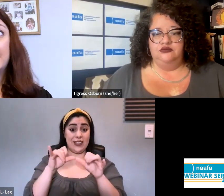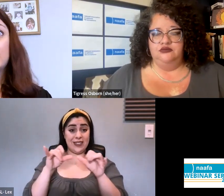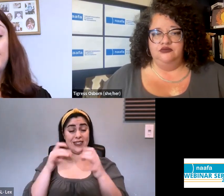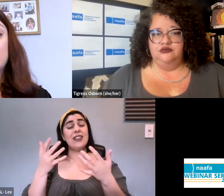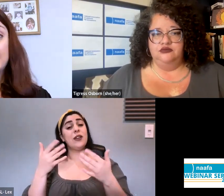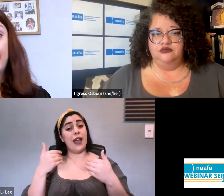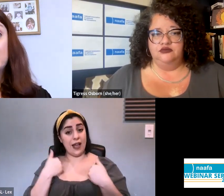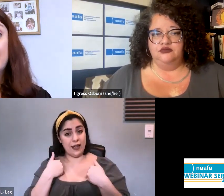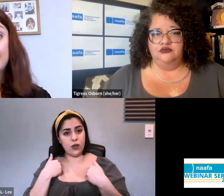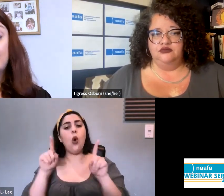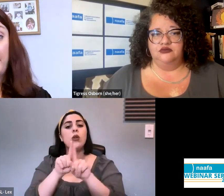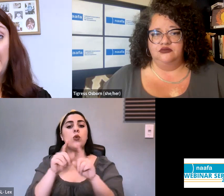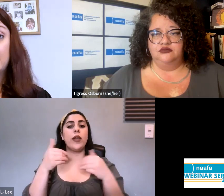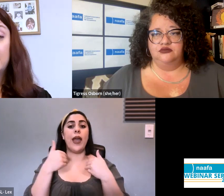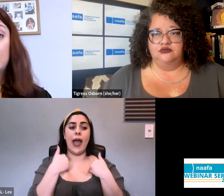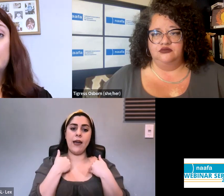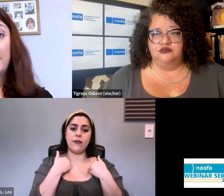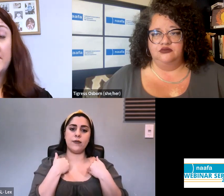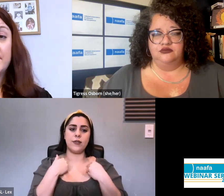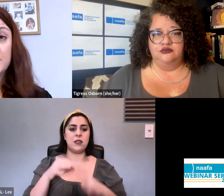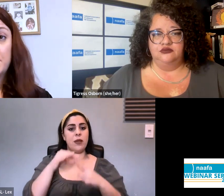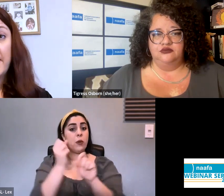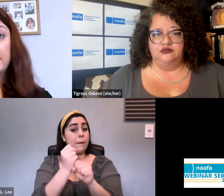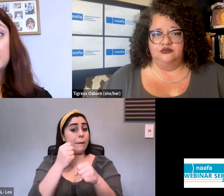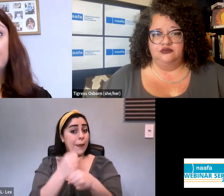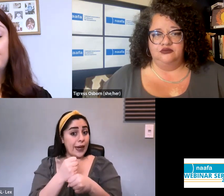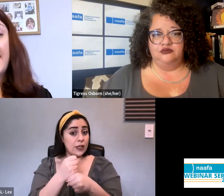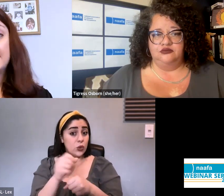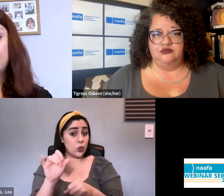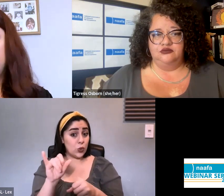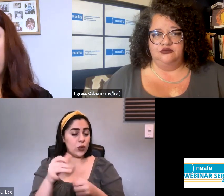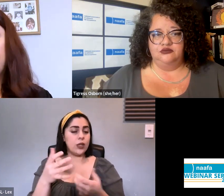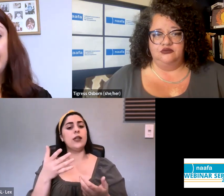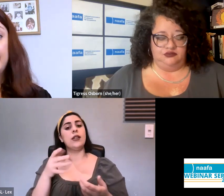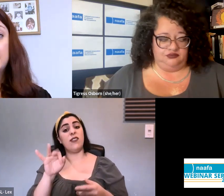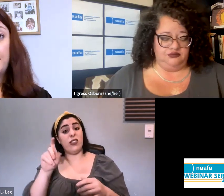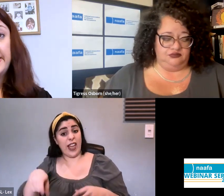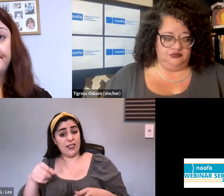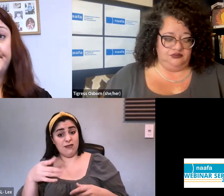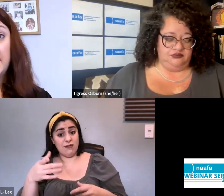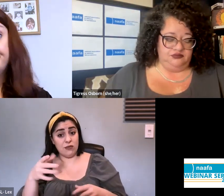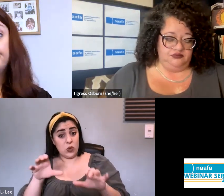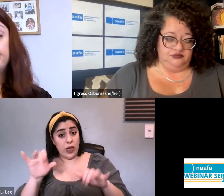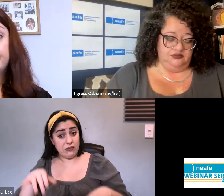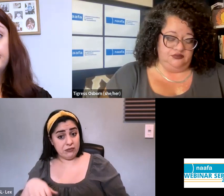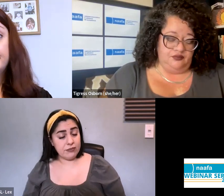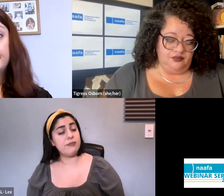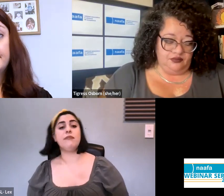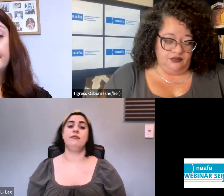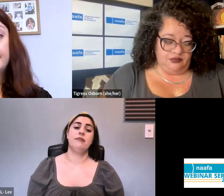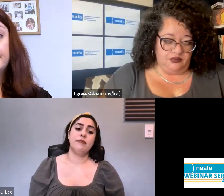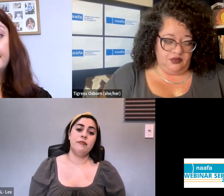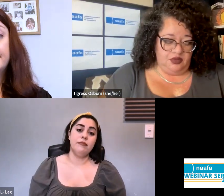had cremation containers custom made by one of our suppliers, if that's something that needs to be done.